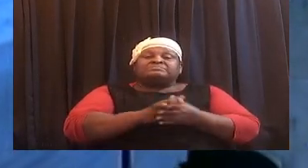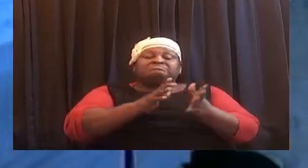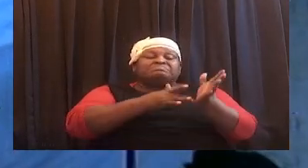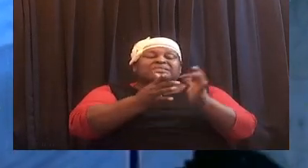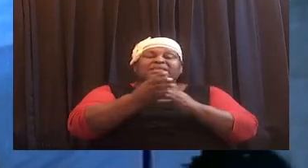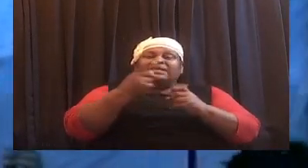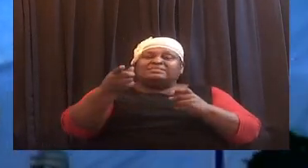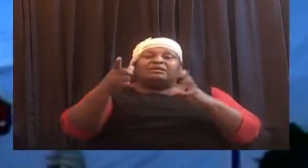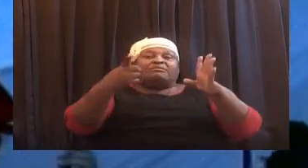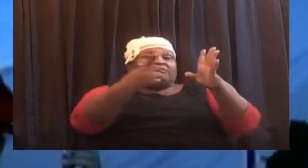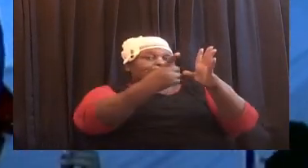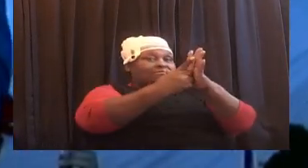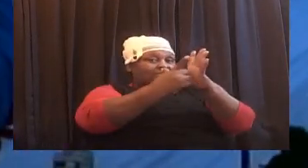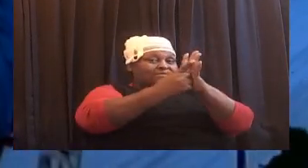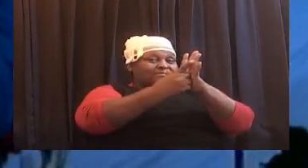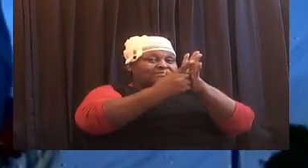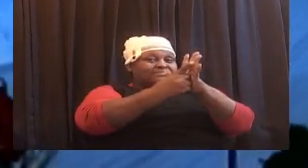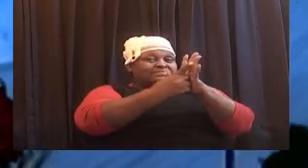the law,